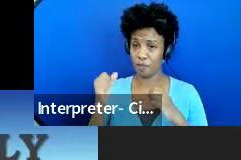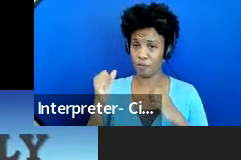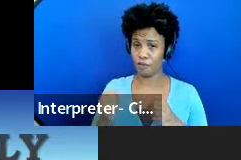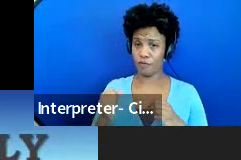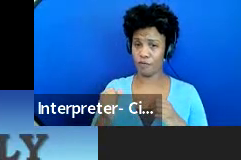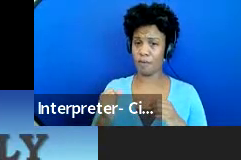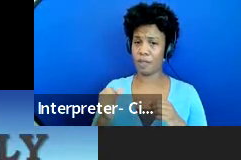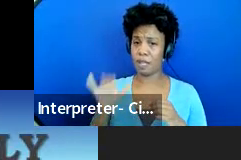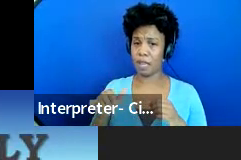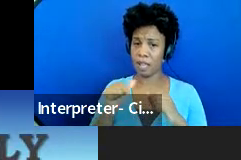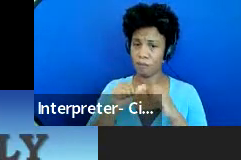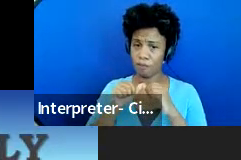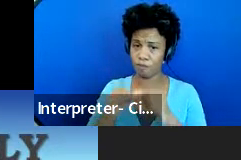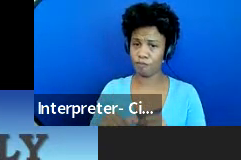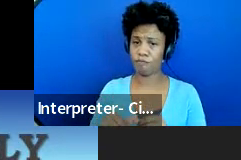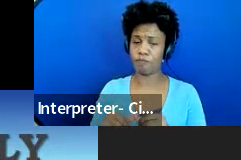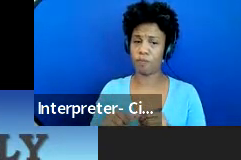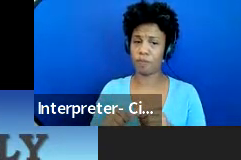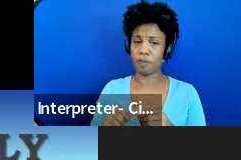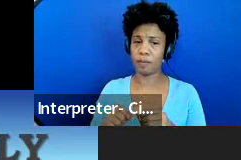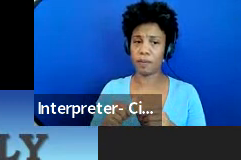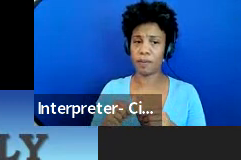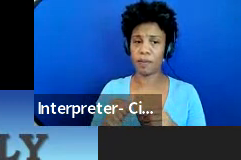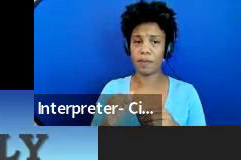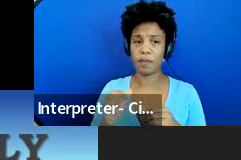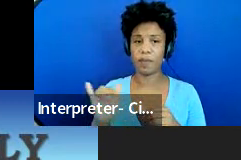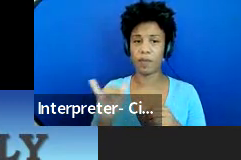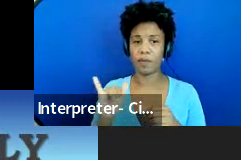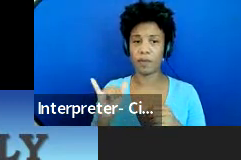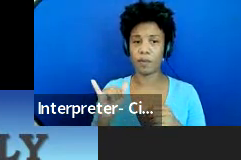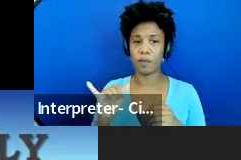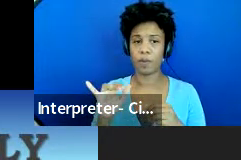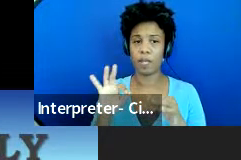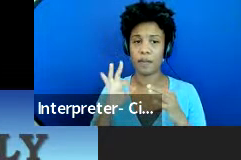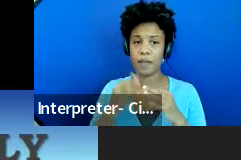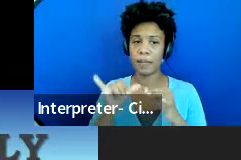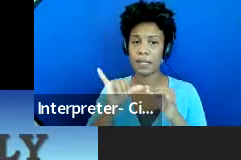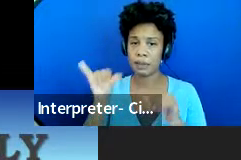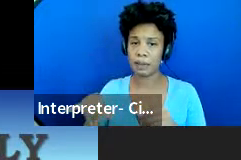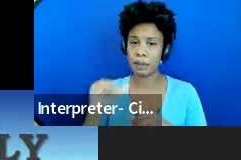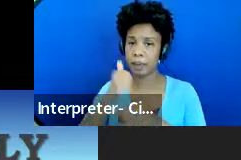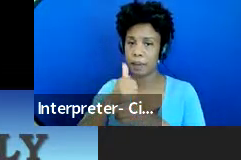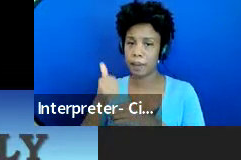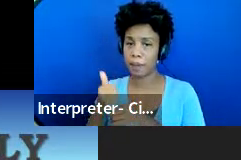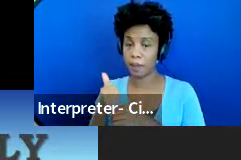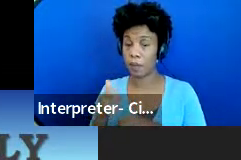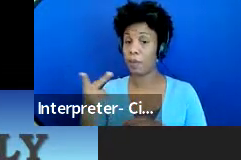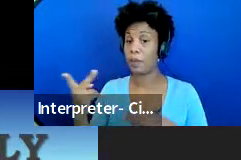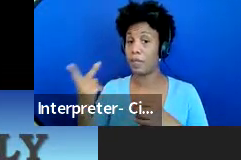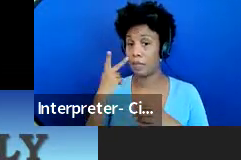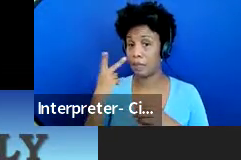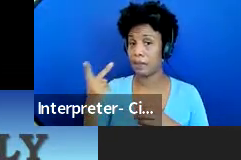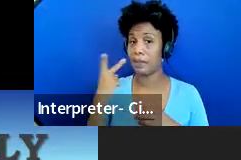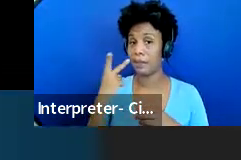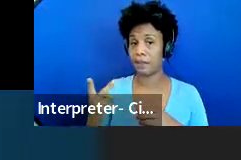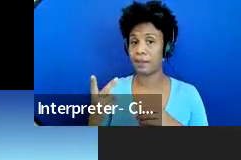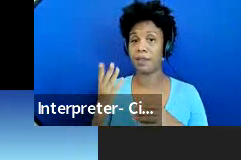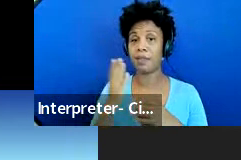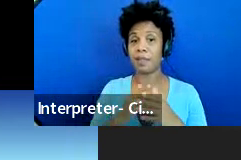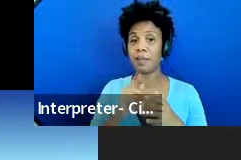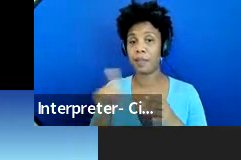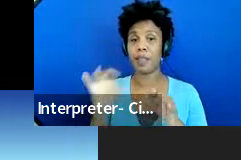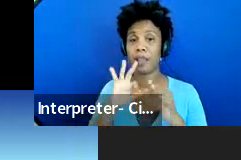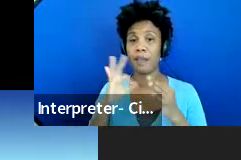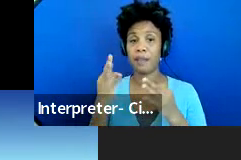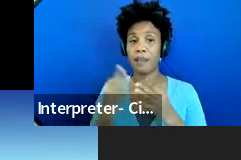evidence of both of these actively in the study, which would have been the reasons why families would have chosen to care for